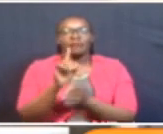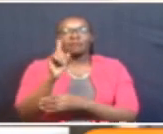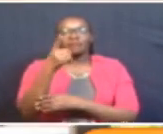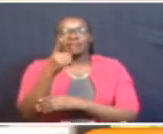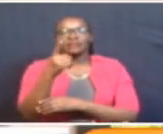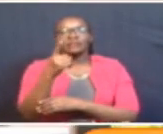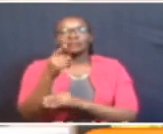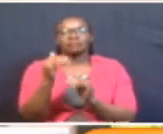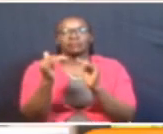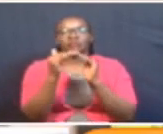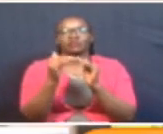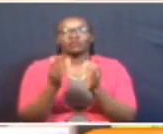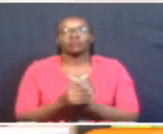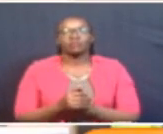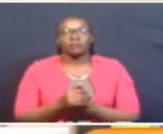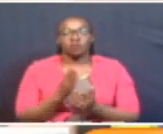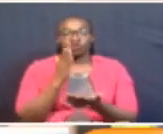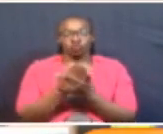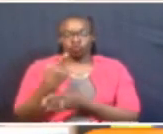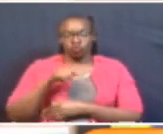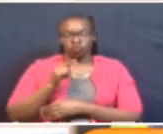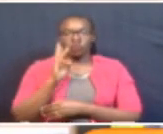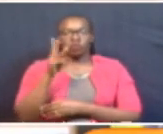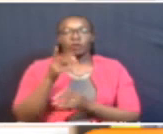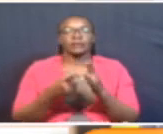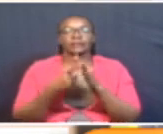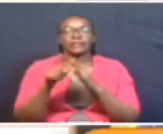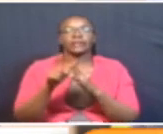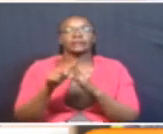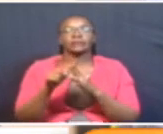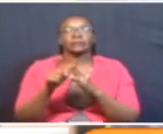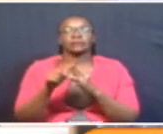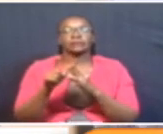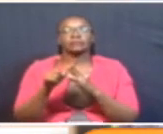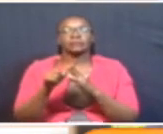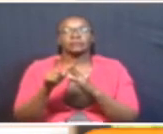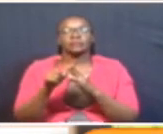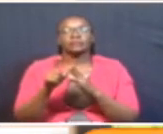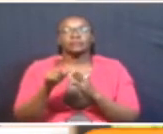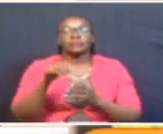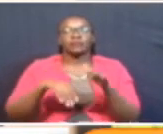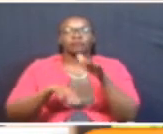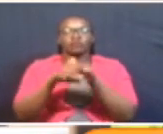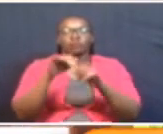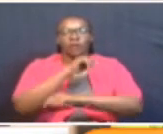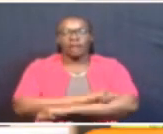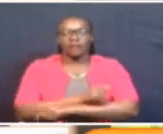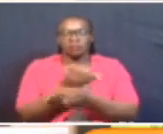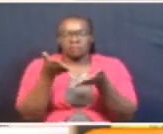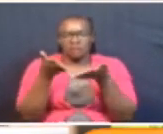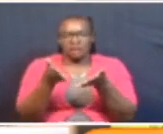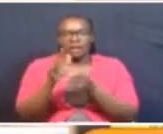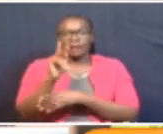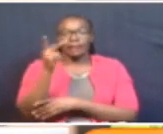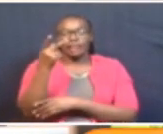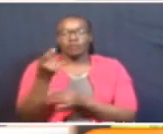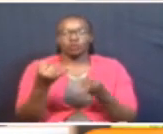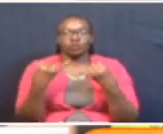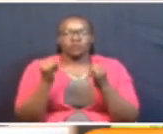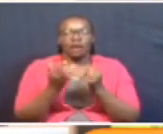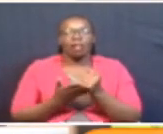division. Yes, we are going to start a Jomo Cosmos Academy here in Kenya to try and